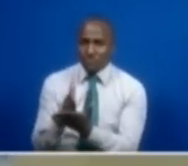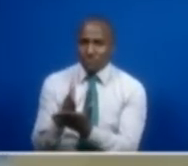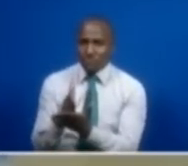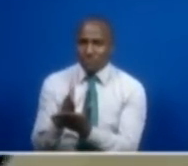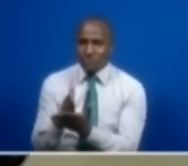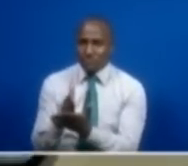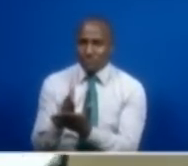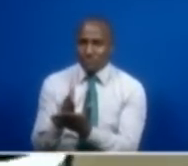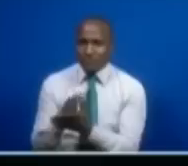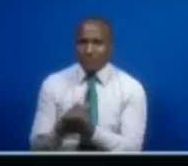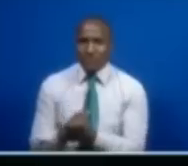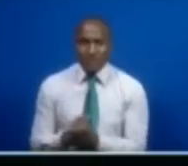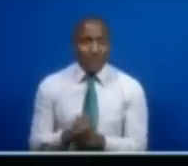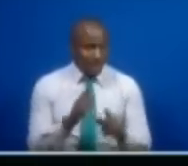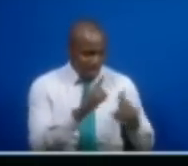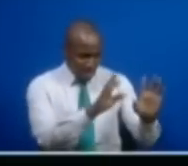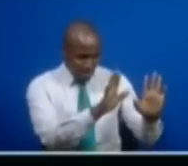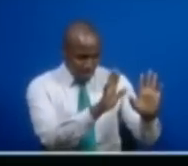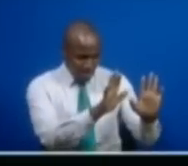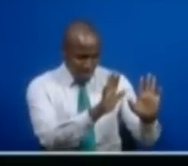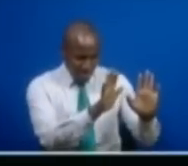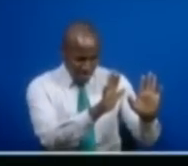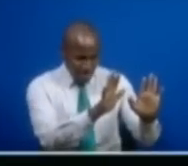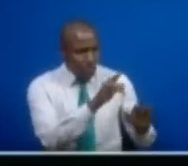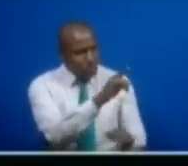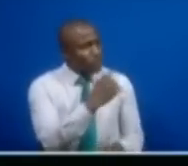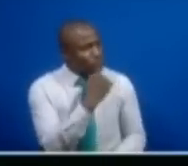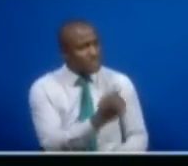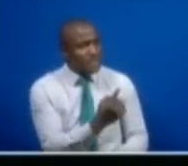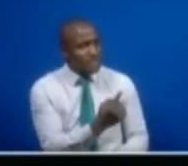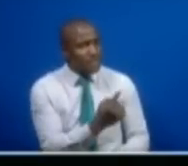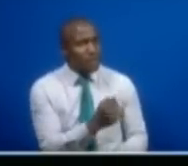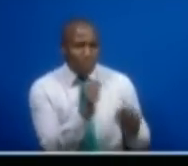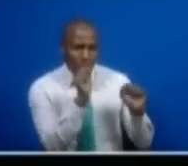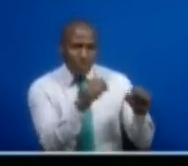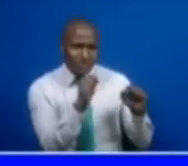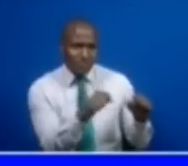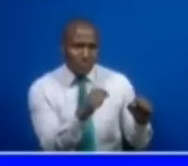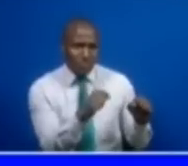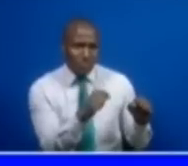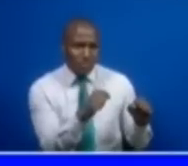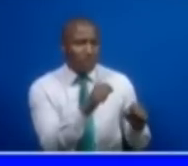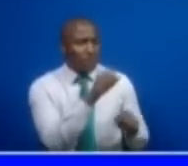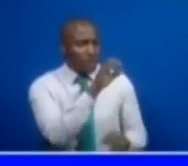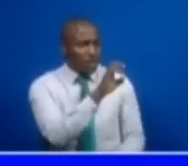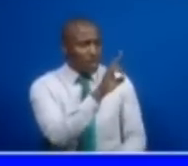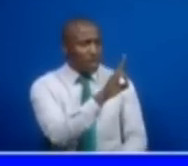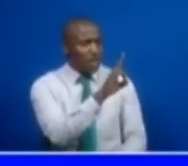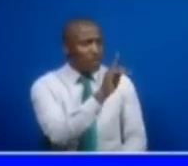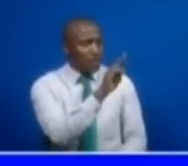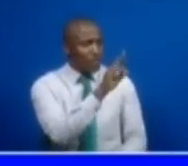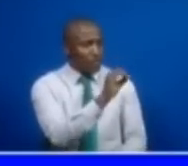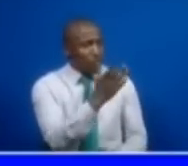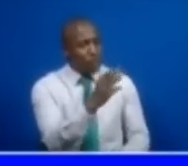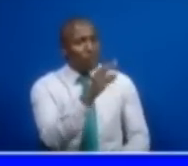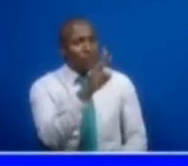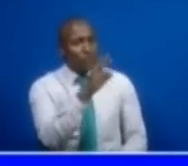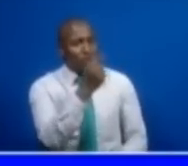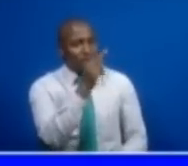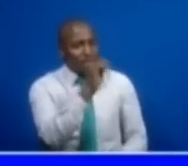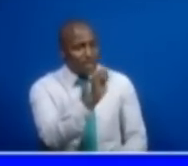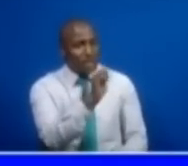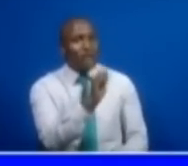but translated, having said that... Before you continue, sir, translated, yes. Are you saying that there's a possibility that Dr. Ekuru Aukot or Michael Wainaina or Cyrus